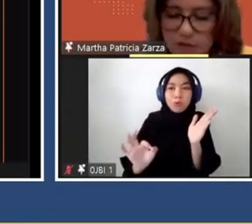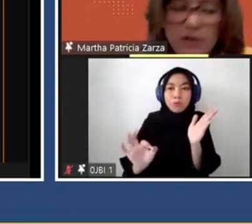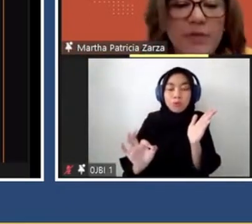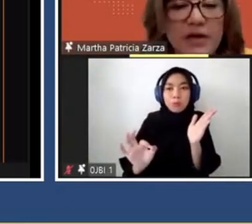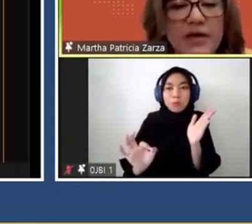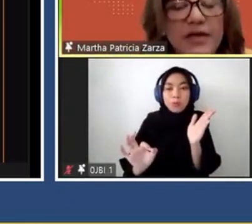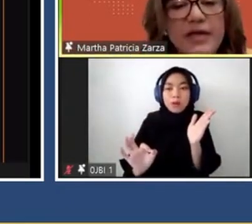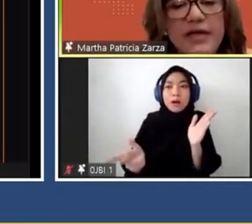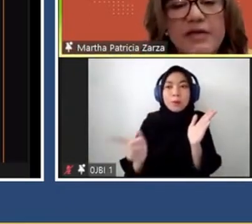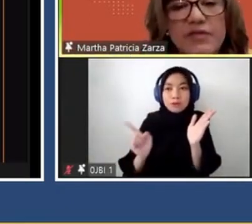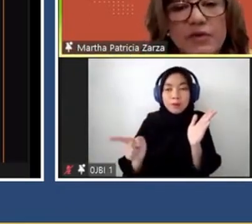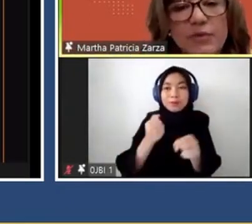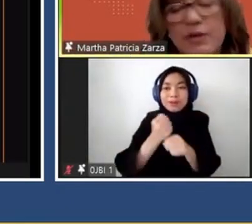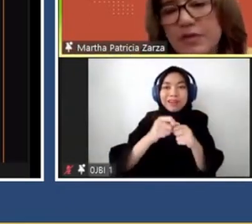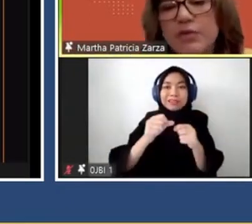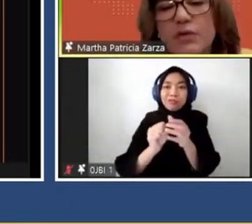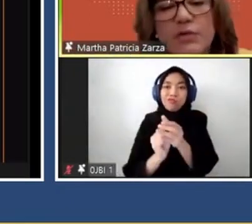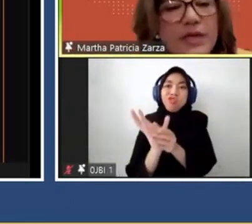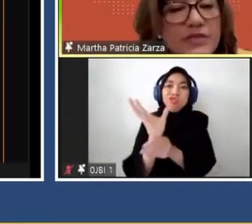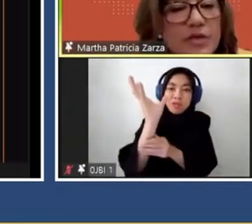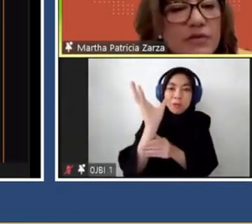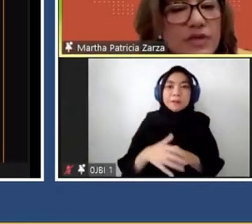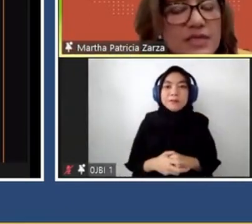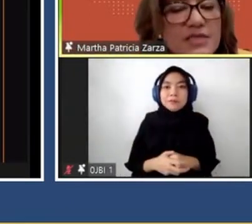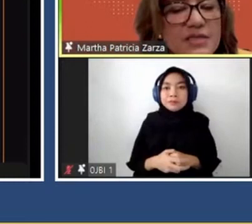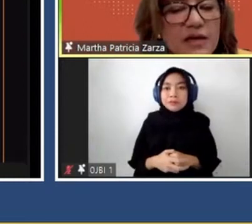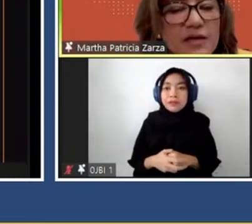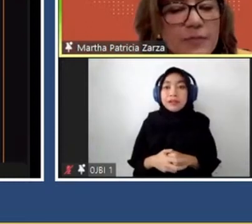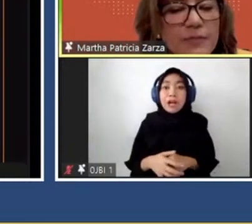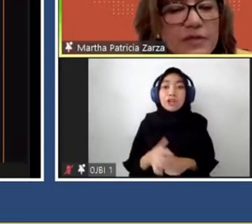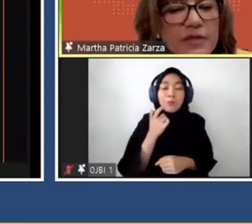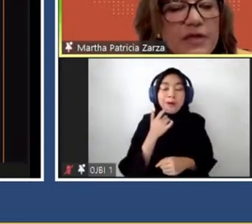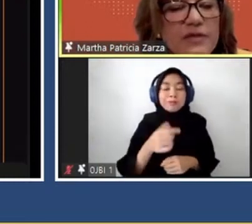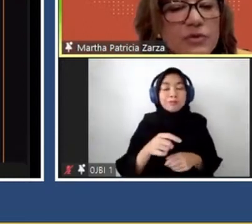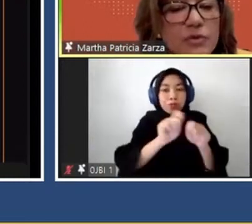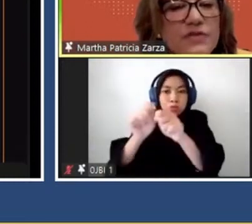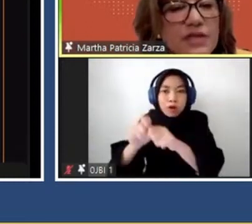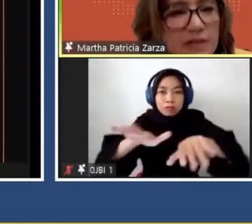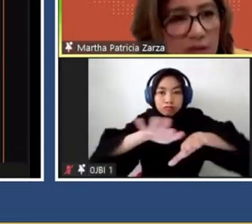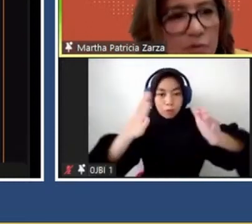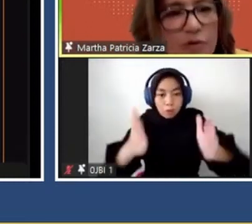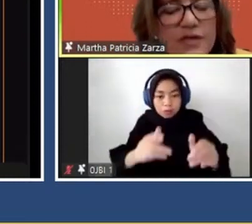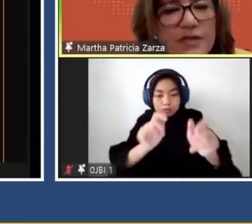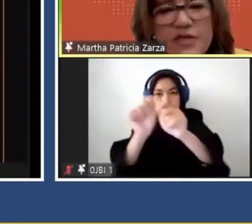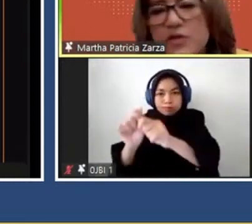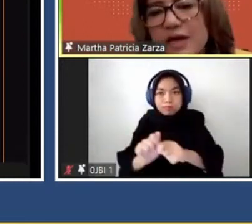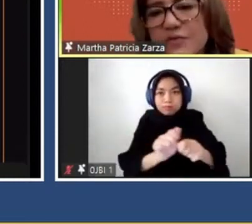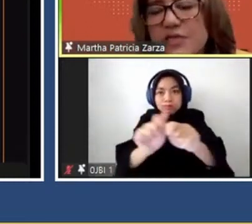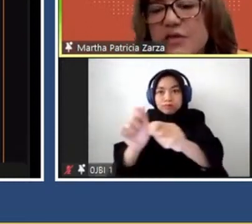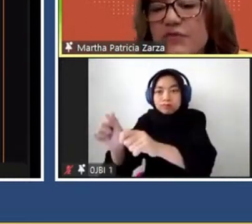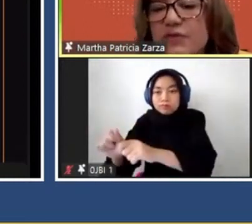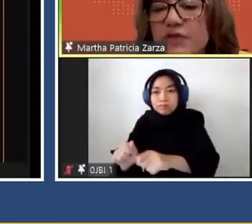and particulate matter. Even though, I mean, we built some of these stoves in the community, in the